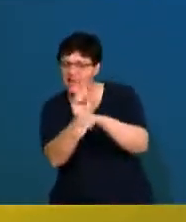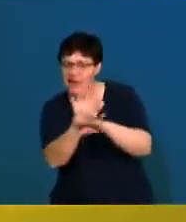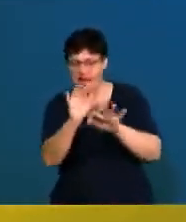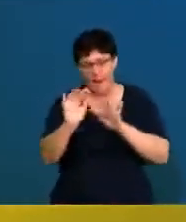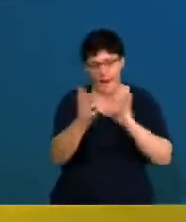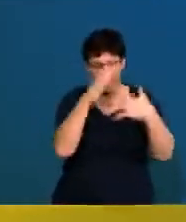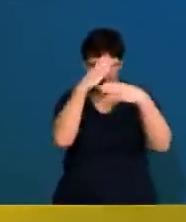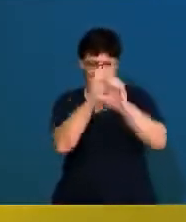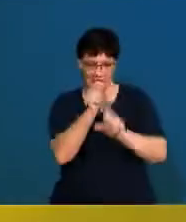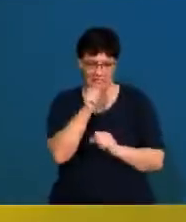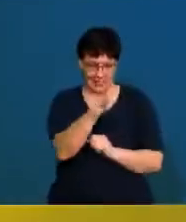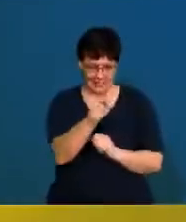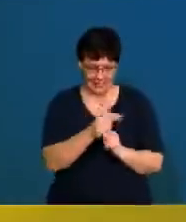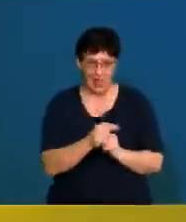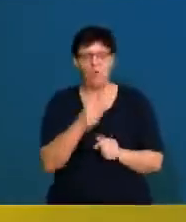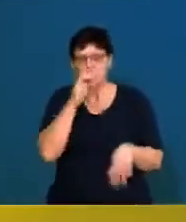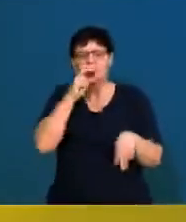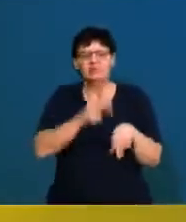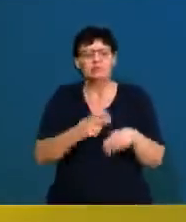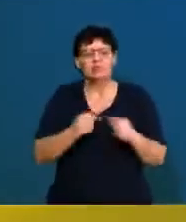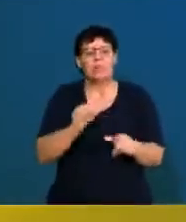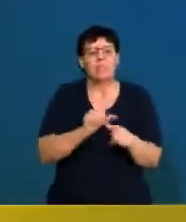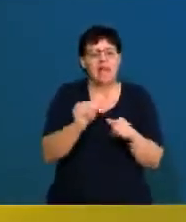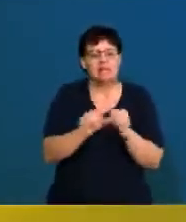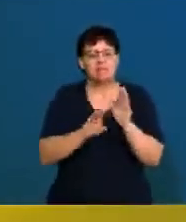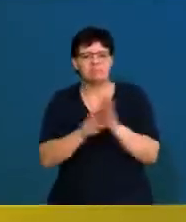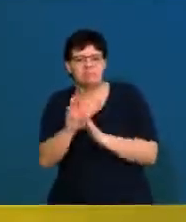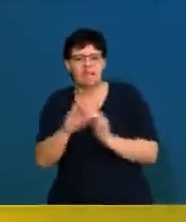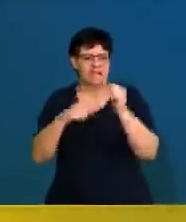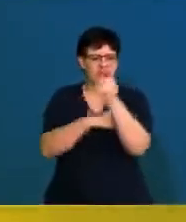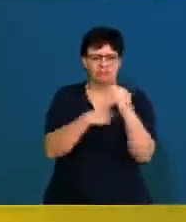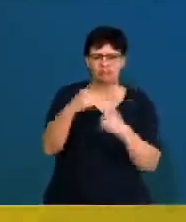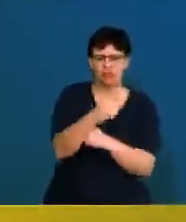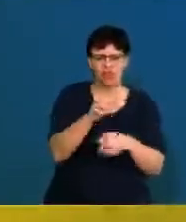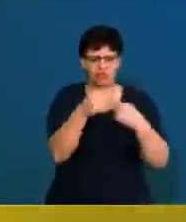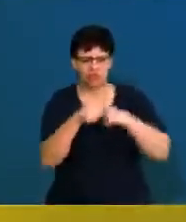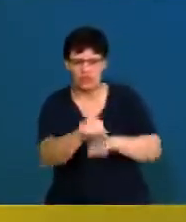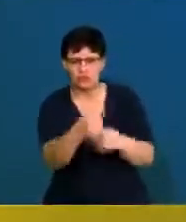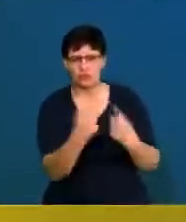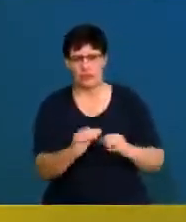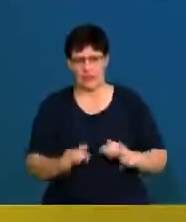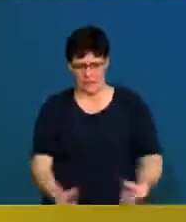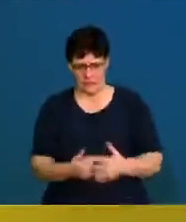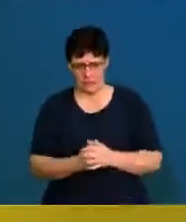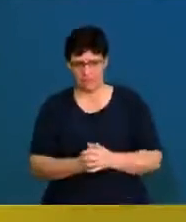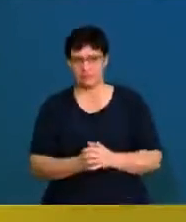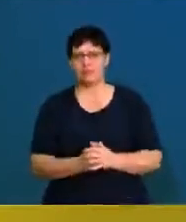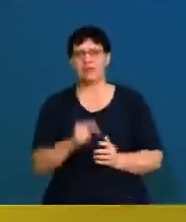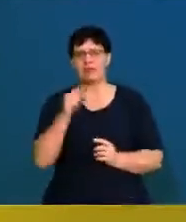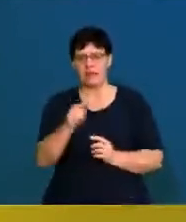of, what is it that we can do better in terms of the strategies. Right. So this is our